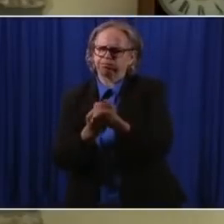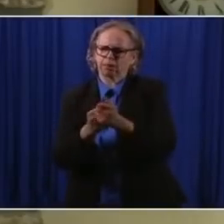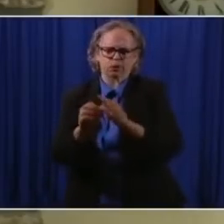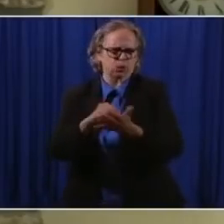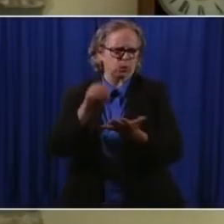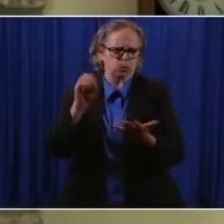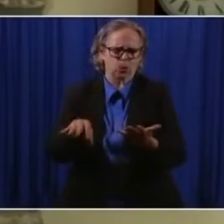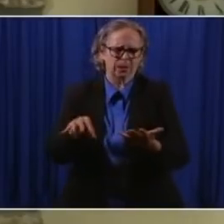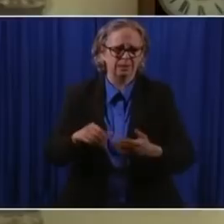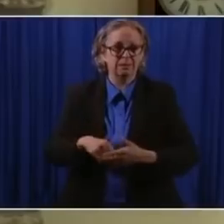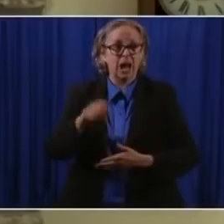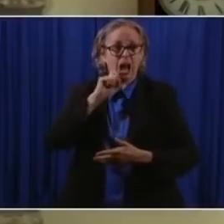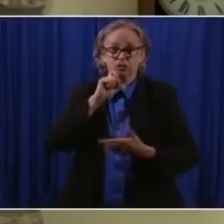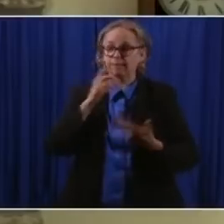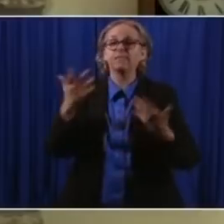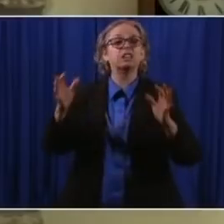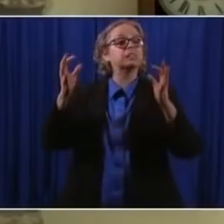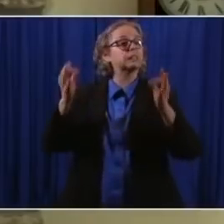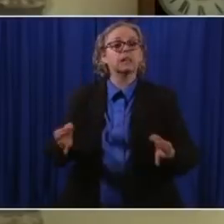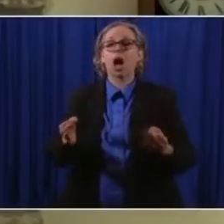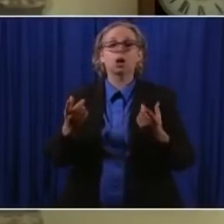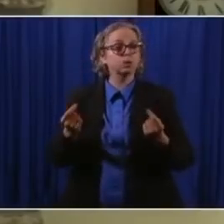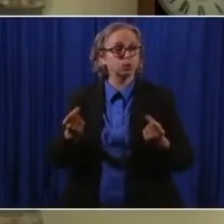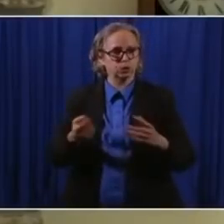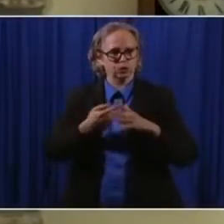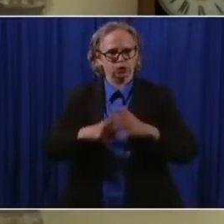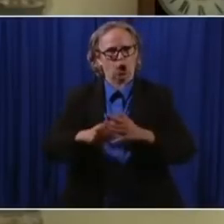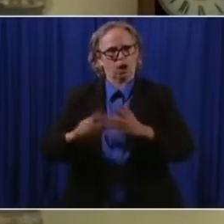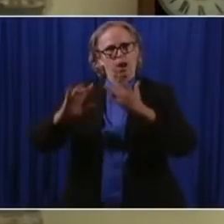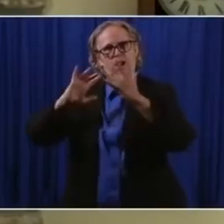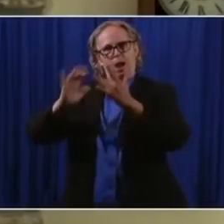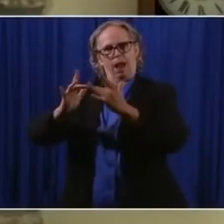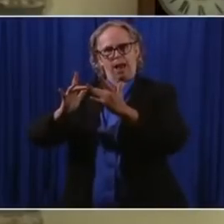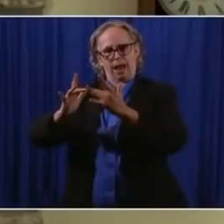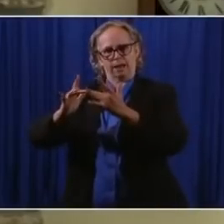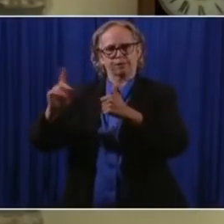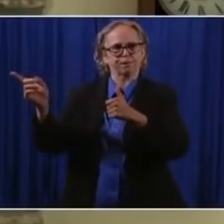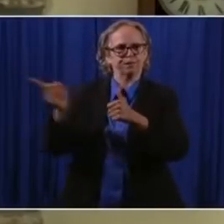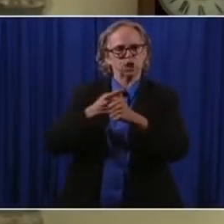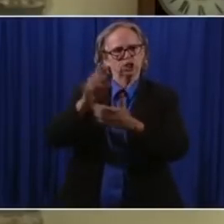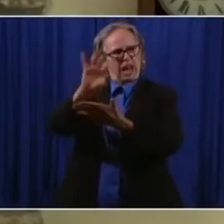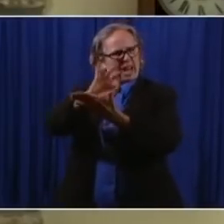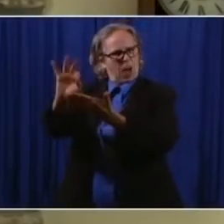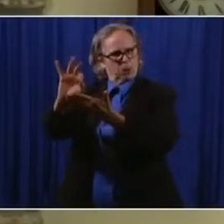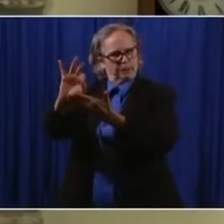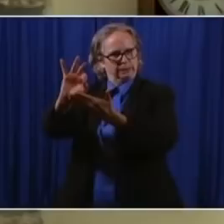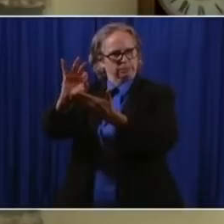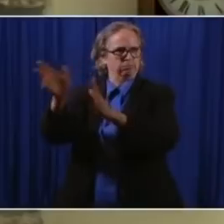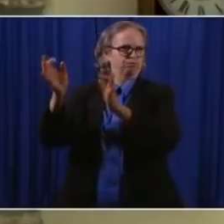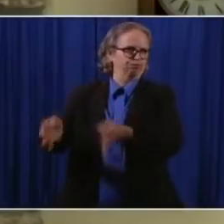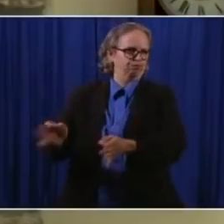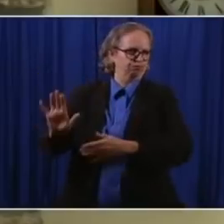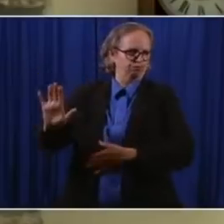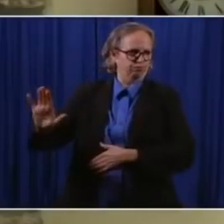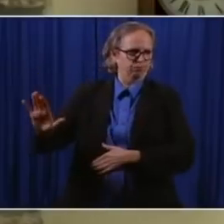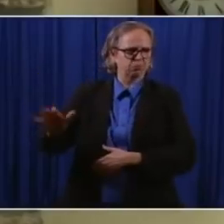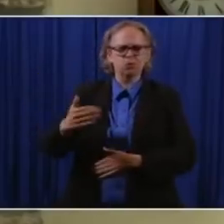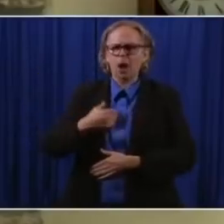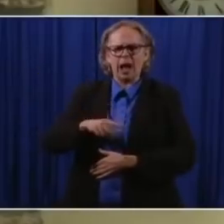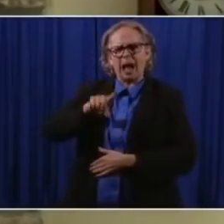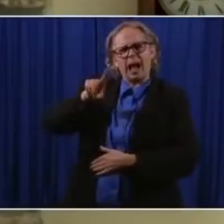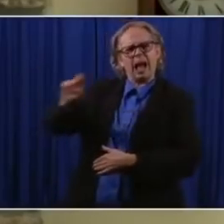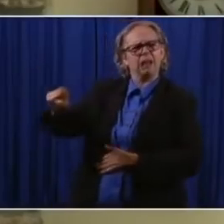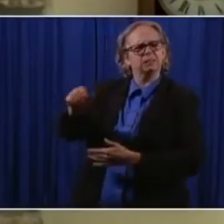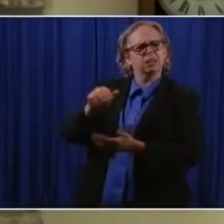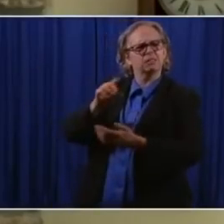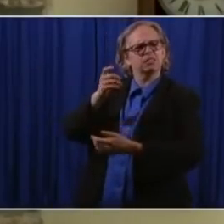fully online for the first 9 weeks of the year. And I've asked Dr. James to really share with us kind of what